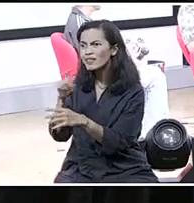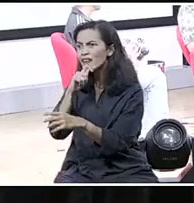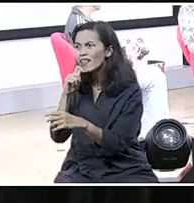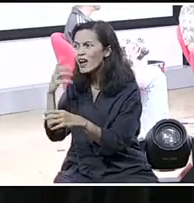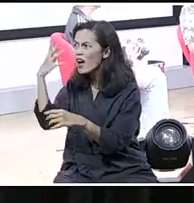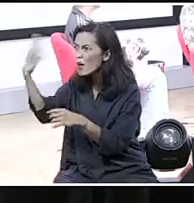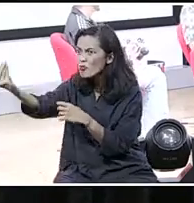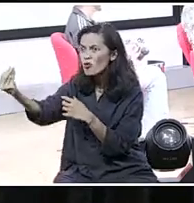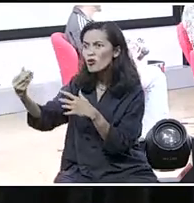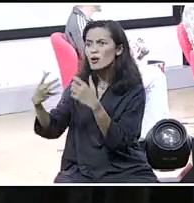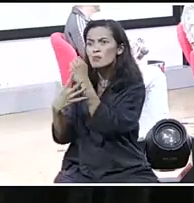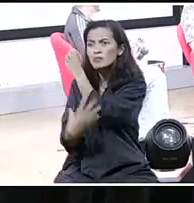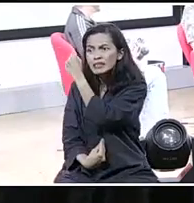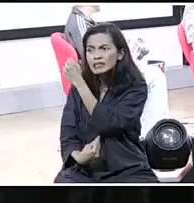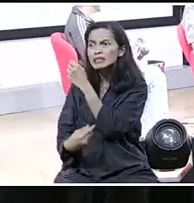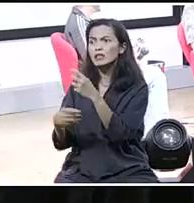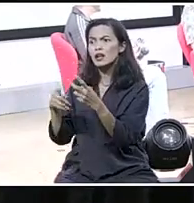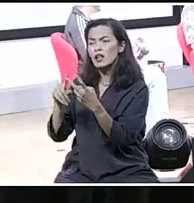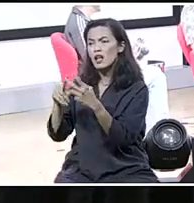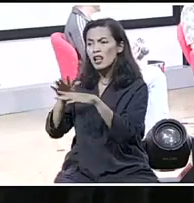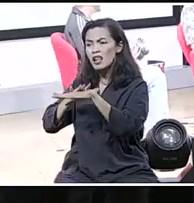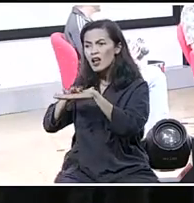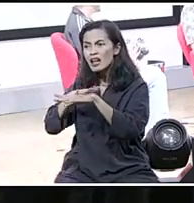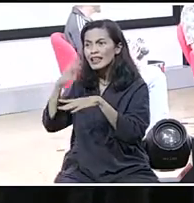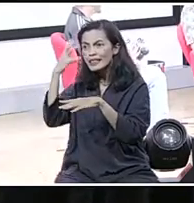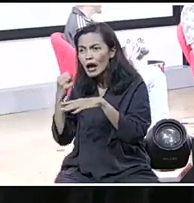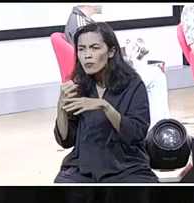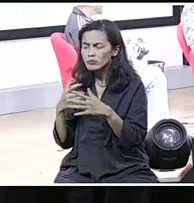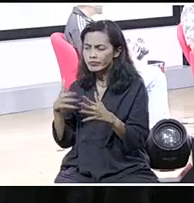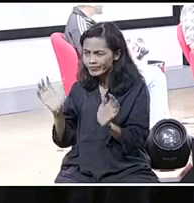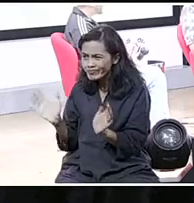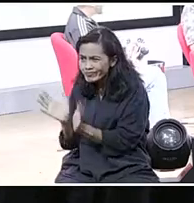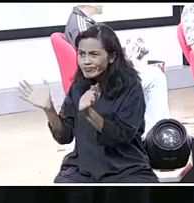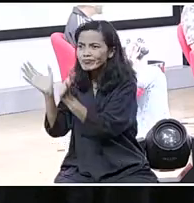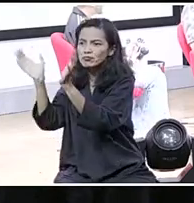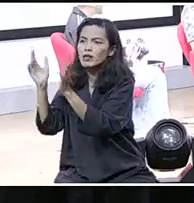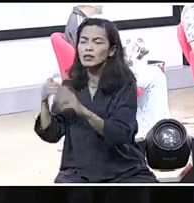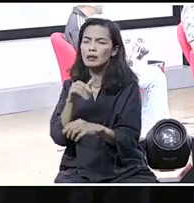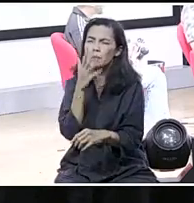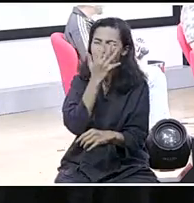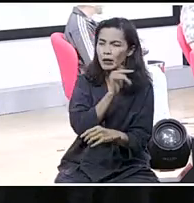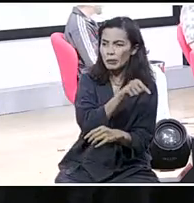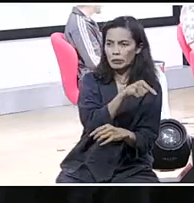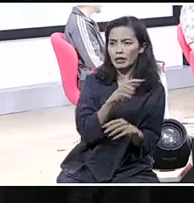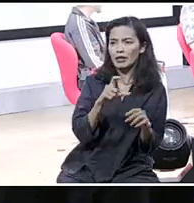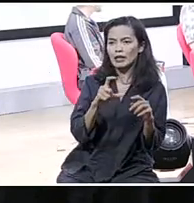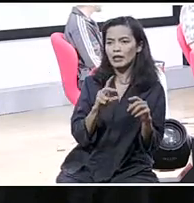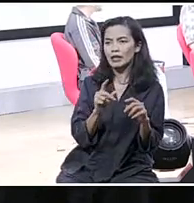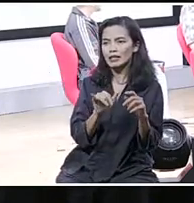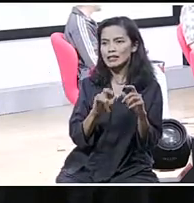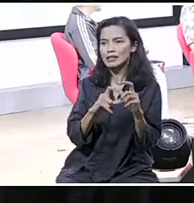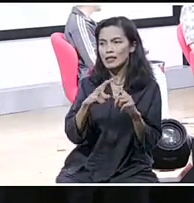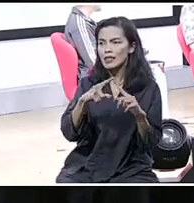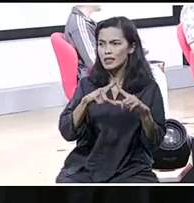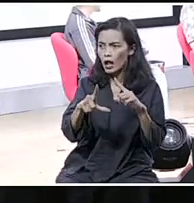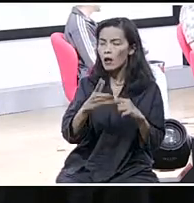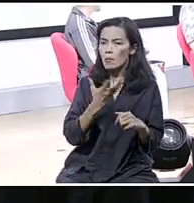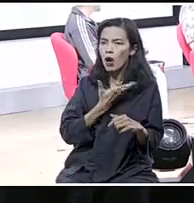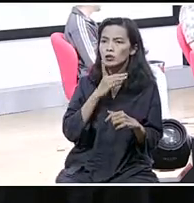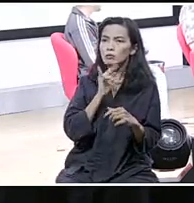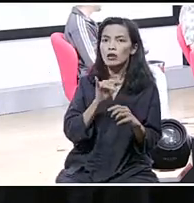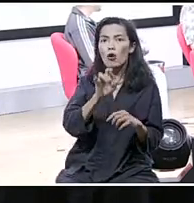girl dad, so I love what Crystal does. And, you know, I just want to amplify as many people and as